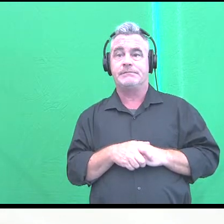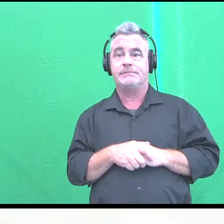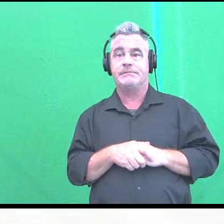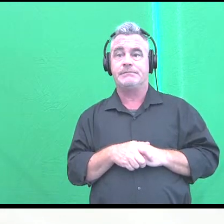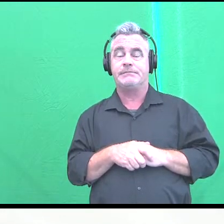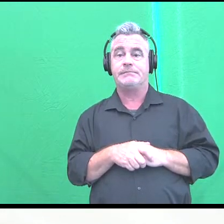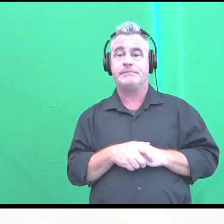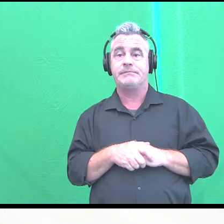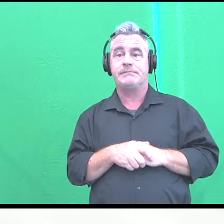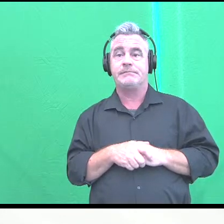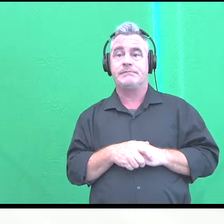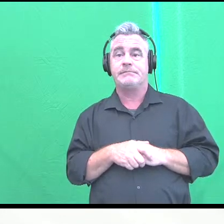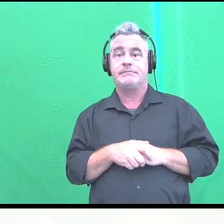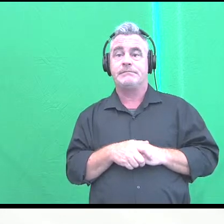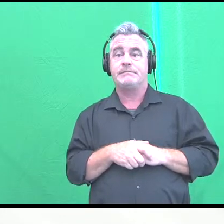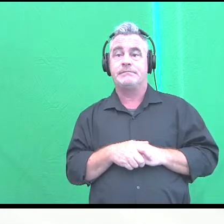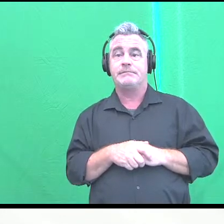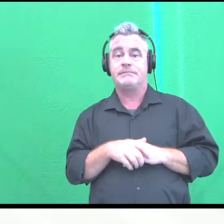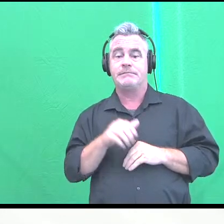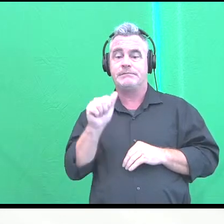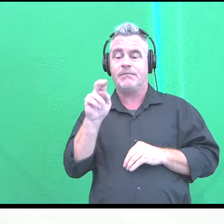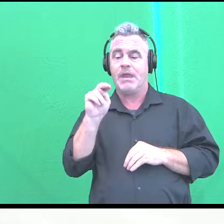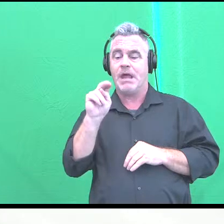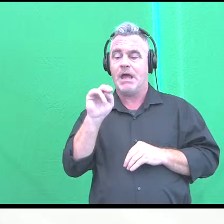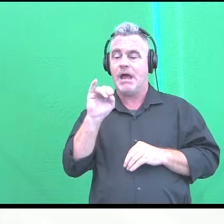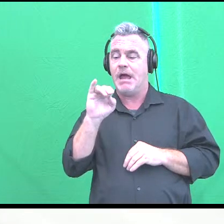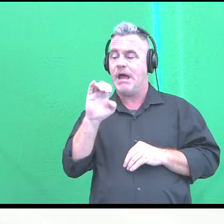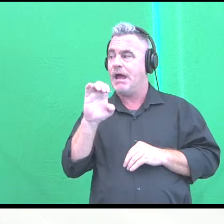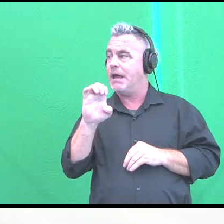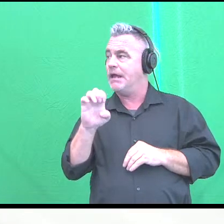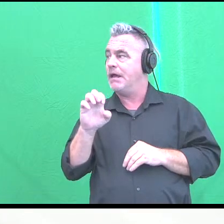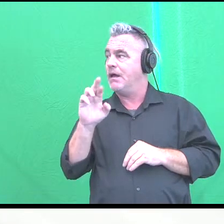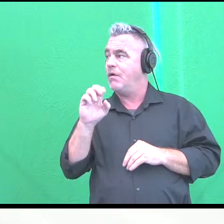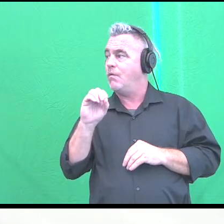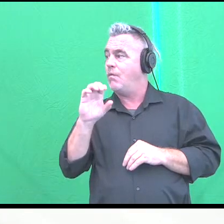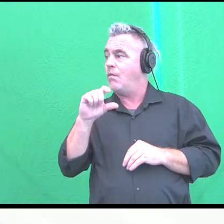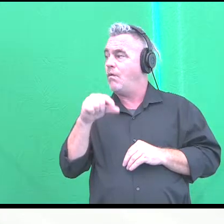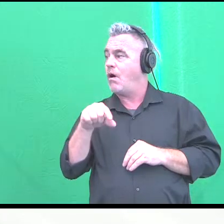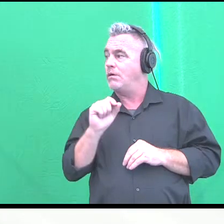Okay, next is Annie Rock from Cathedral City.